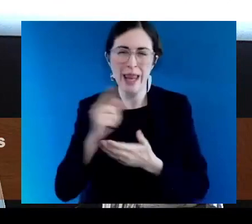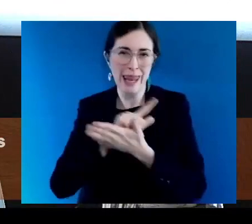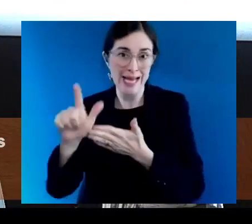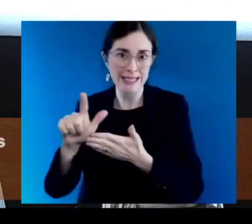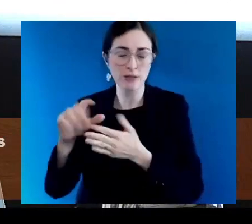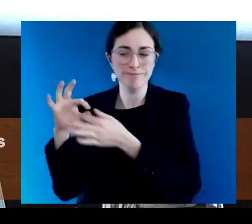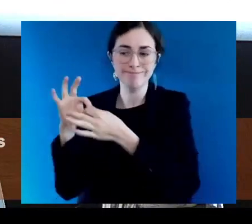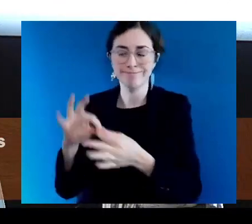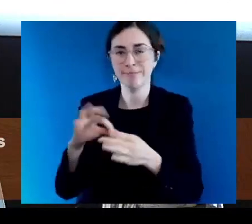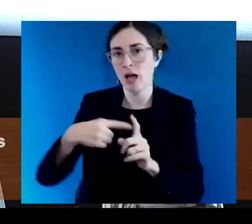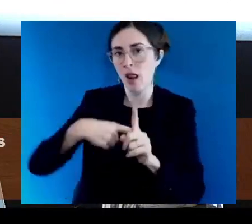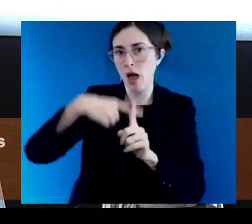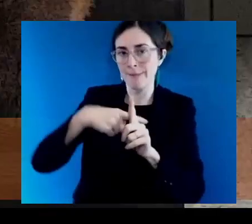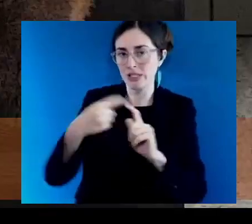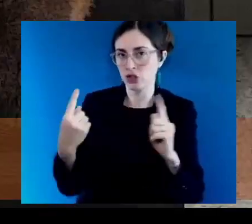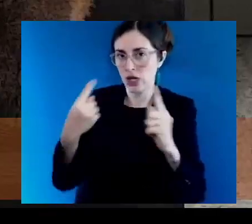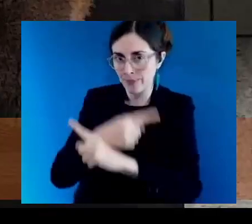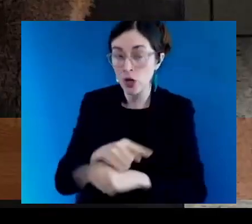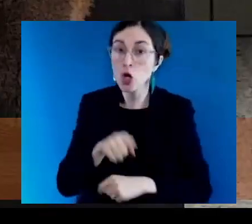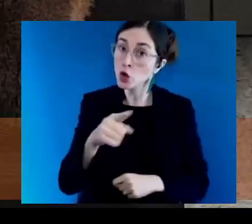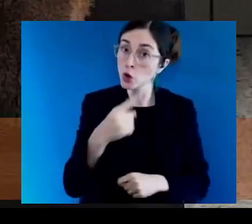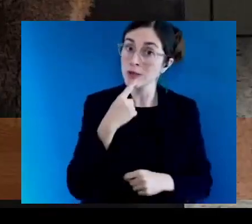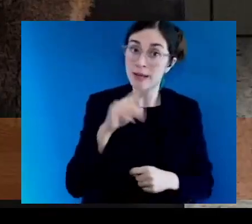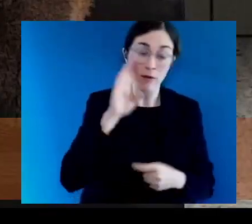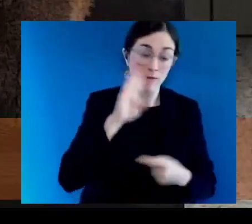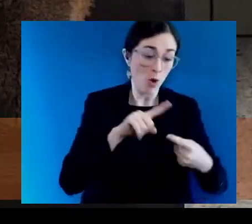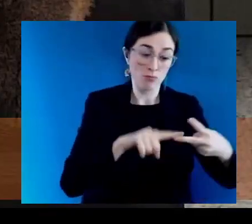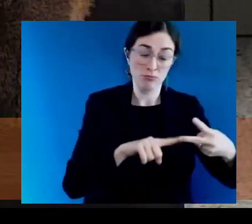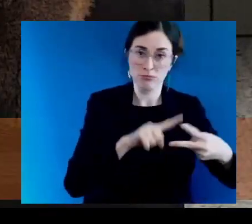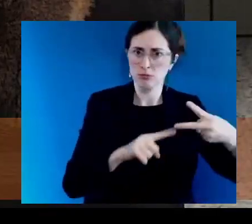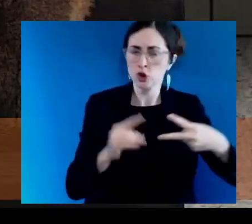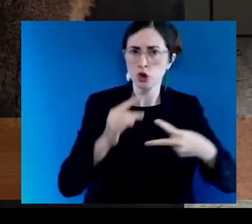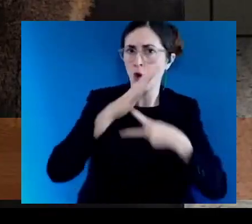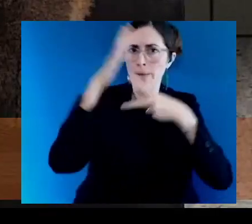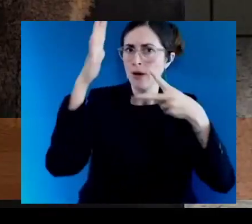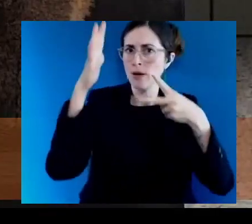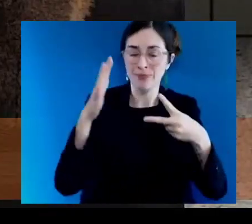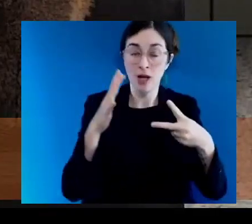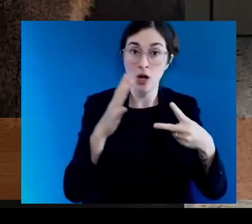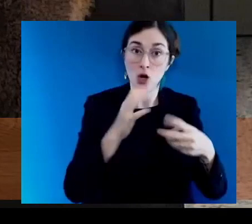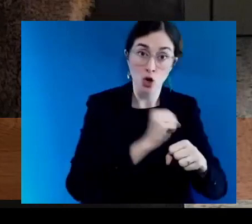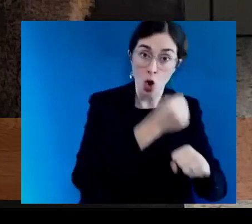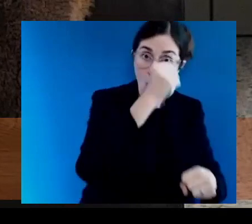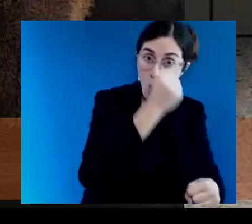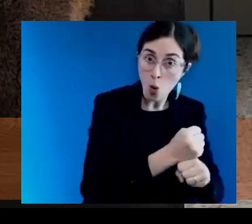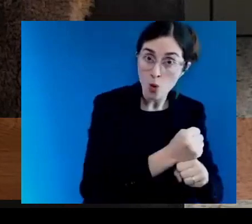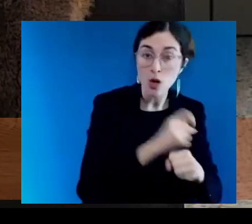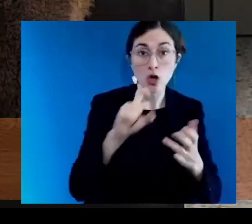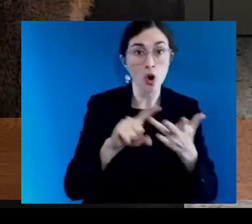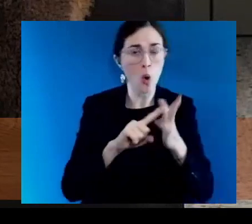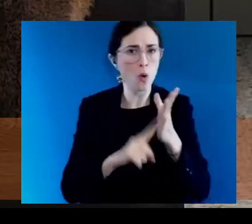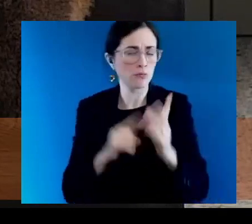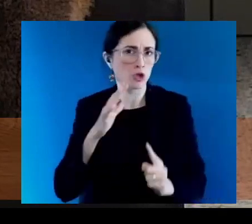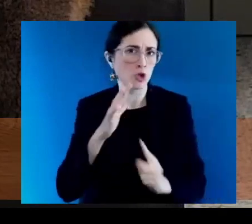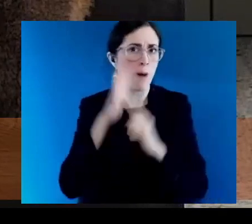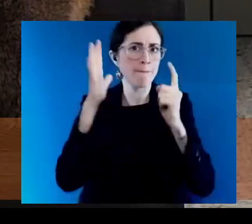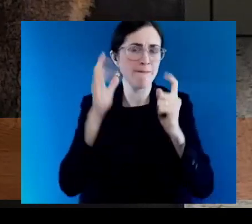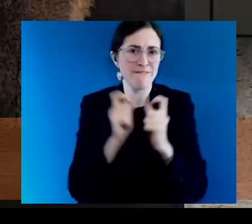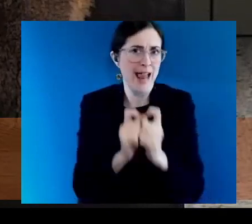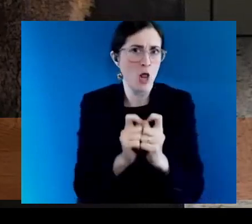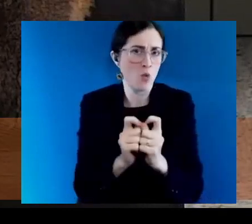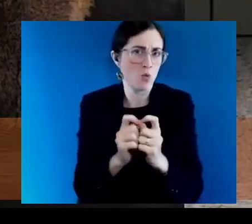those are gold and coal in terms of value. Accepted? Yes.